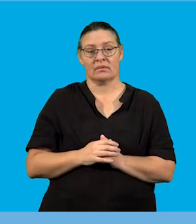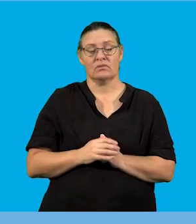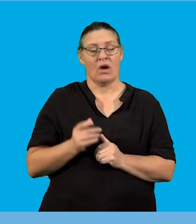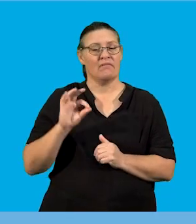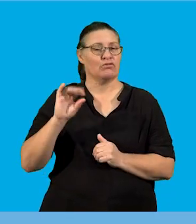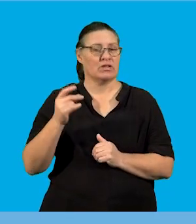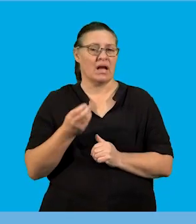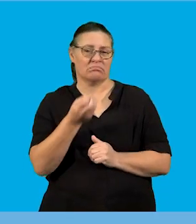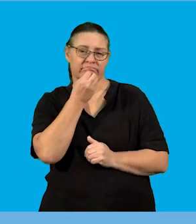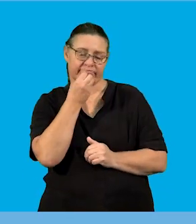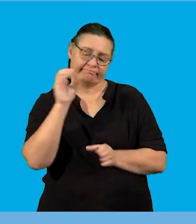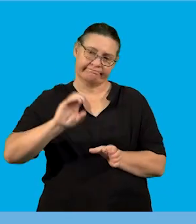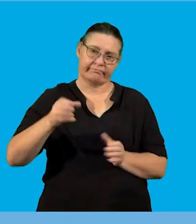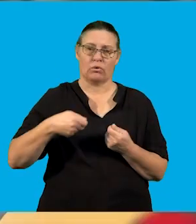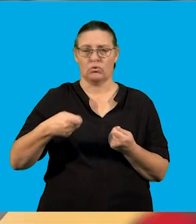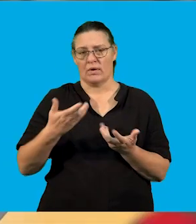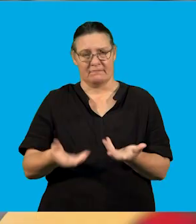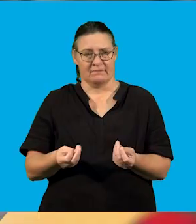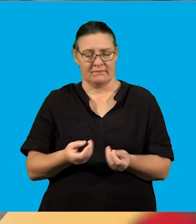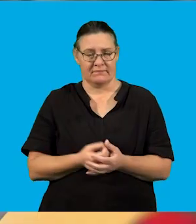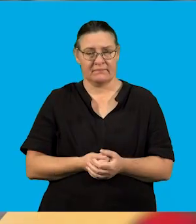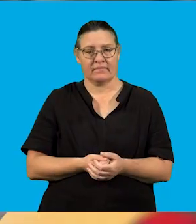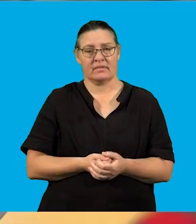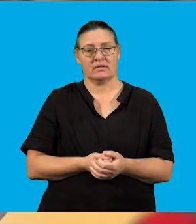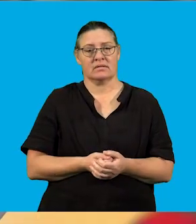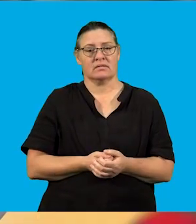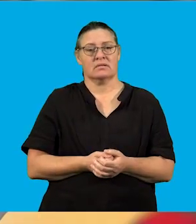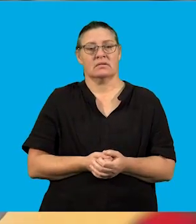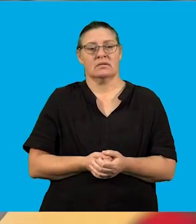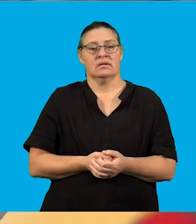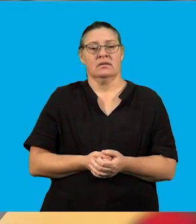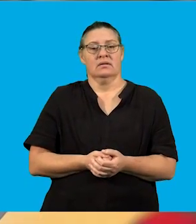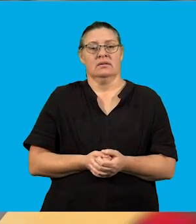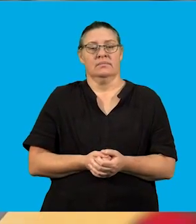as the table salt that you consume on a daily basis when we cook.